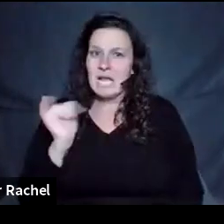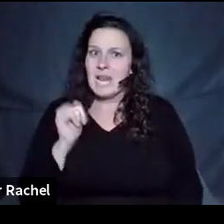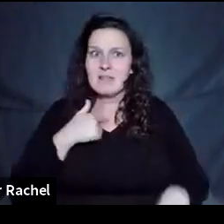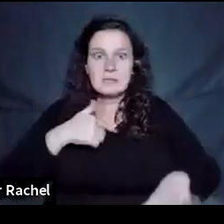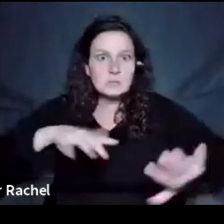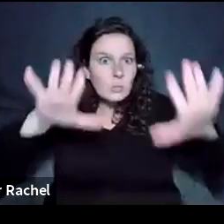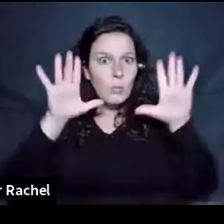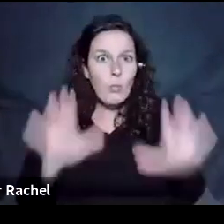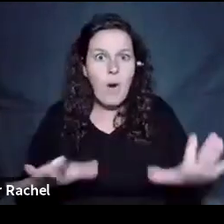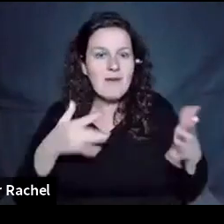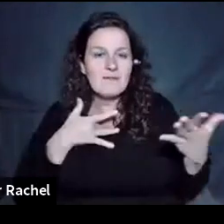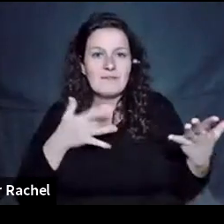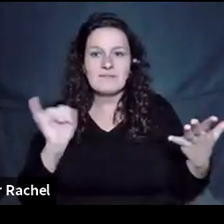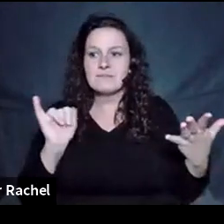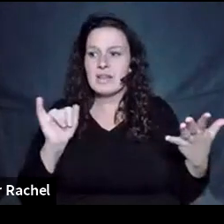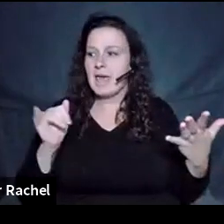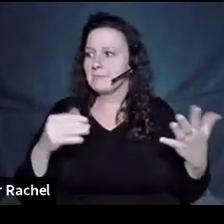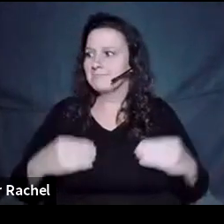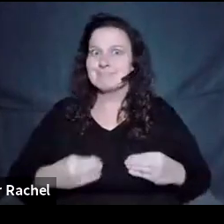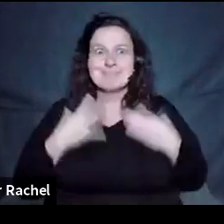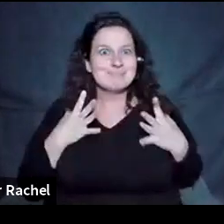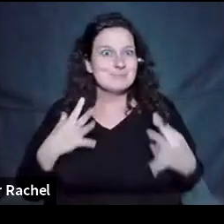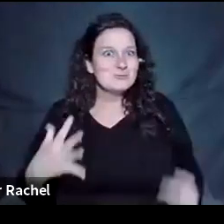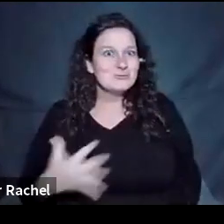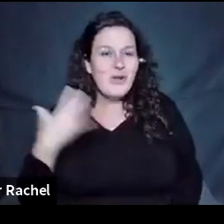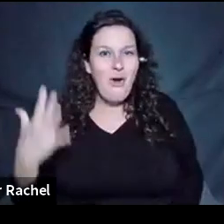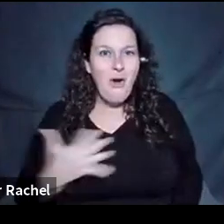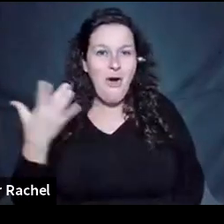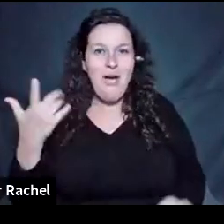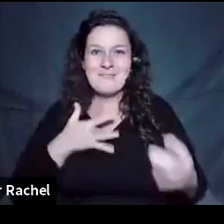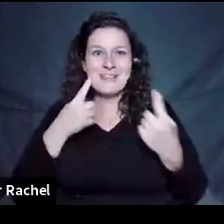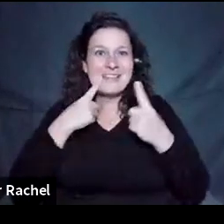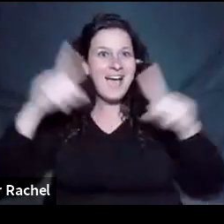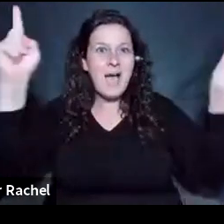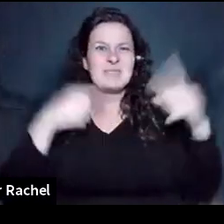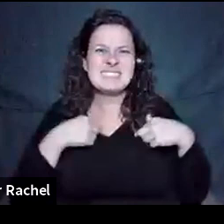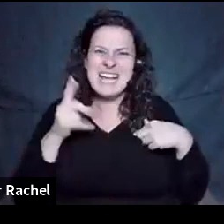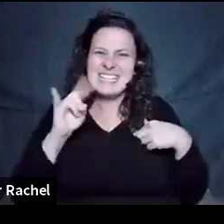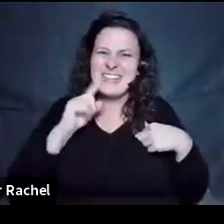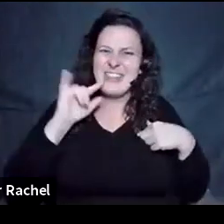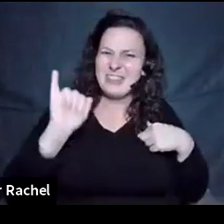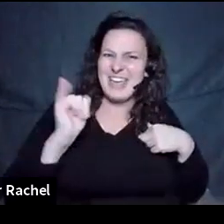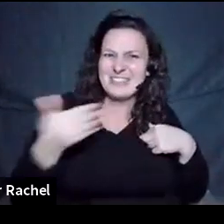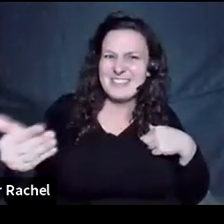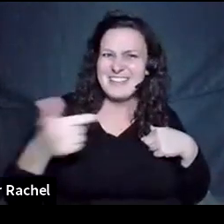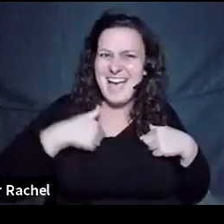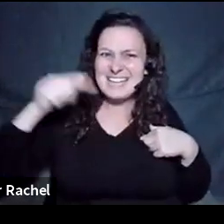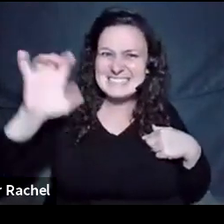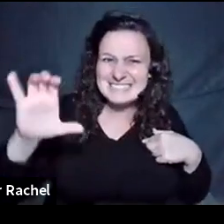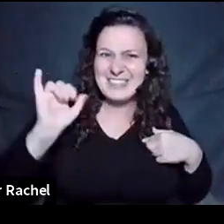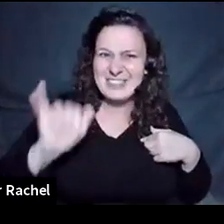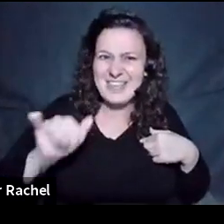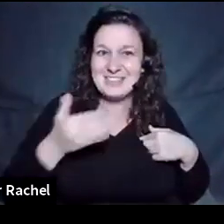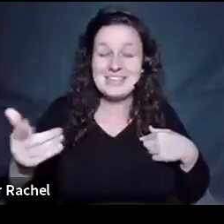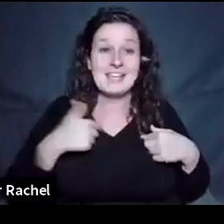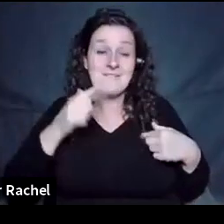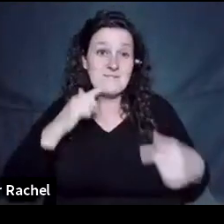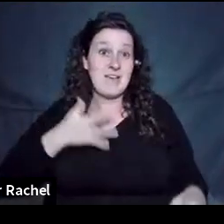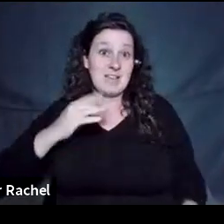wonderful and brings you that sense of like joy and accomplishment, to just be like, I did the thing, was just so good for my